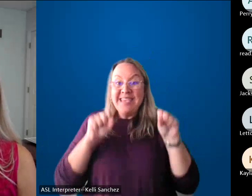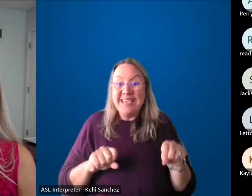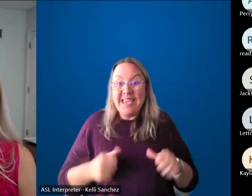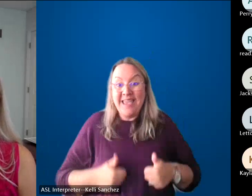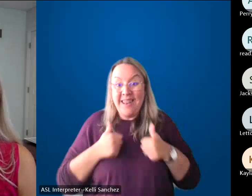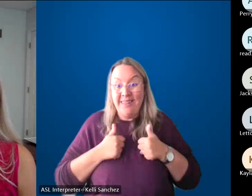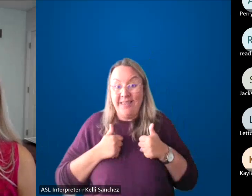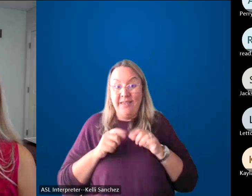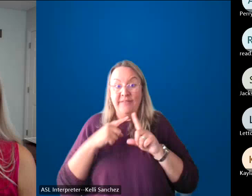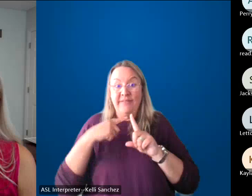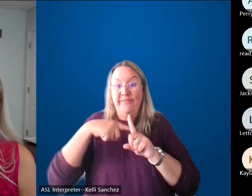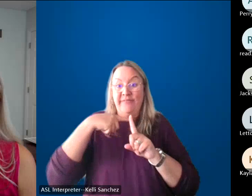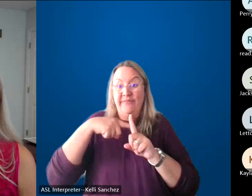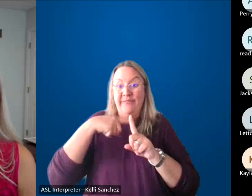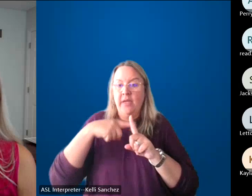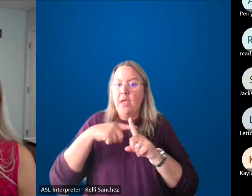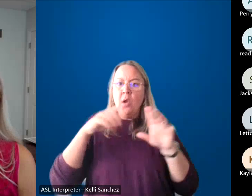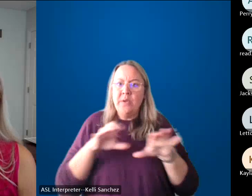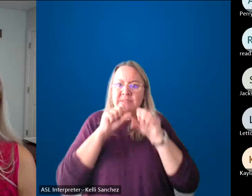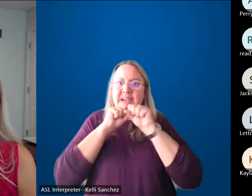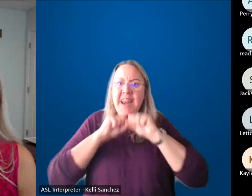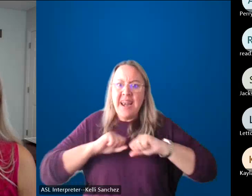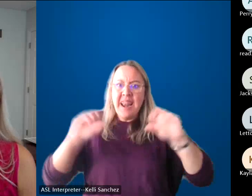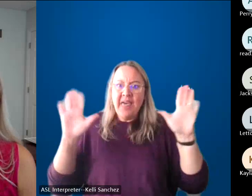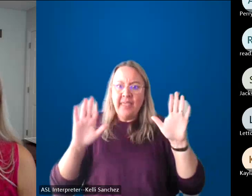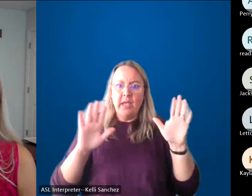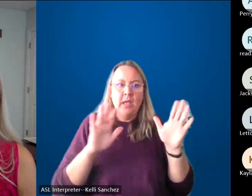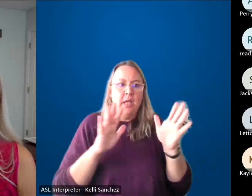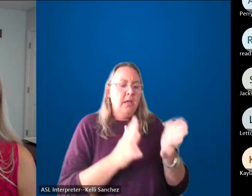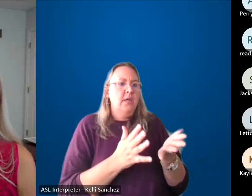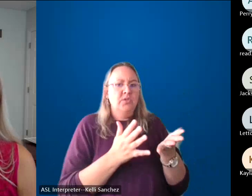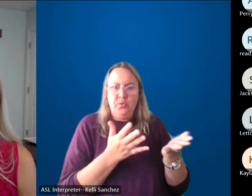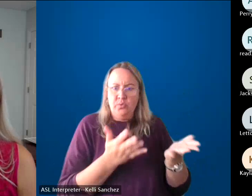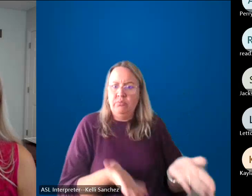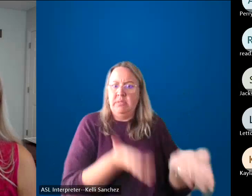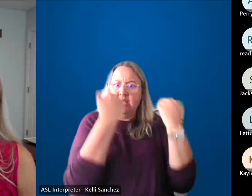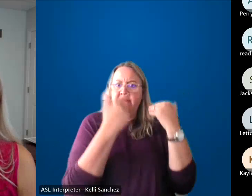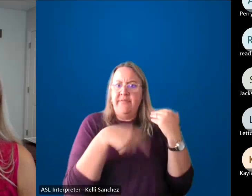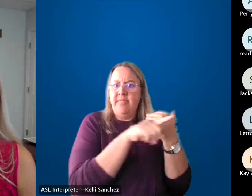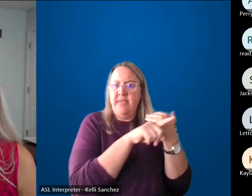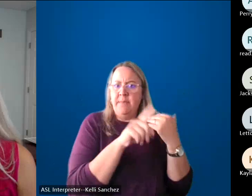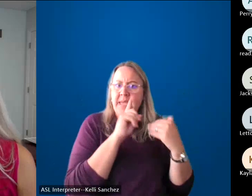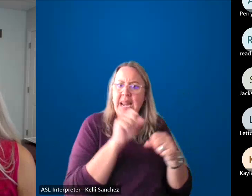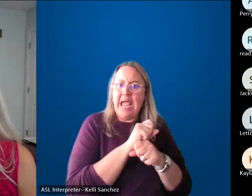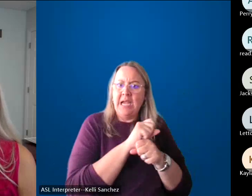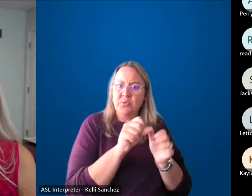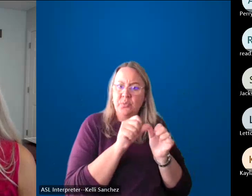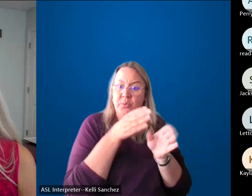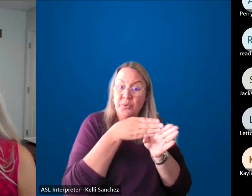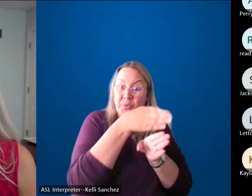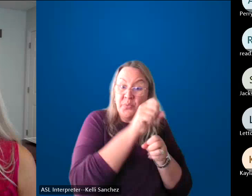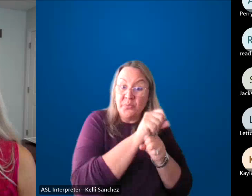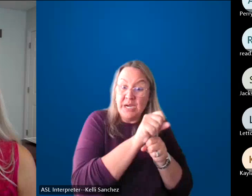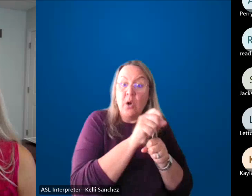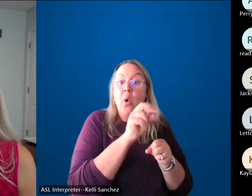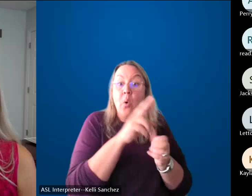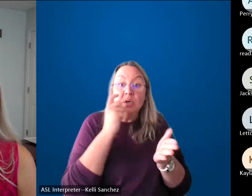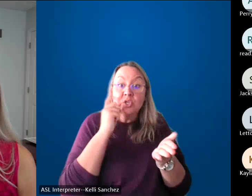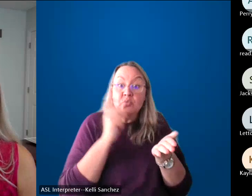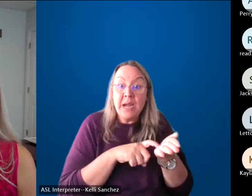haven't done anything to build out the peer framework to give them an actual career path or to recognize